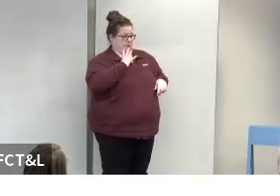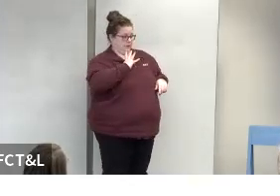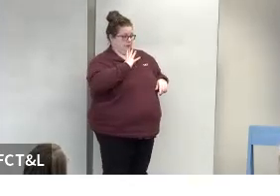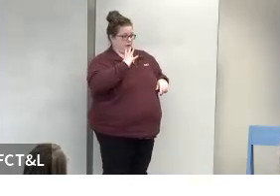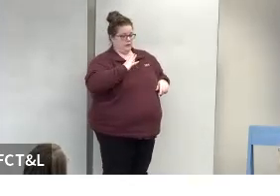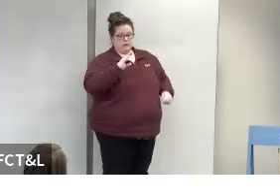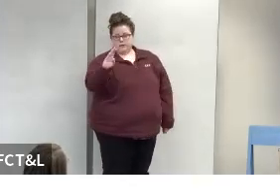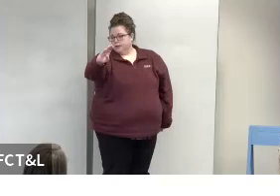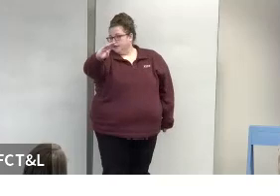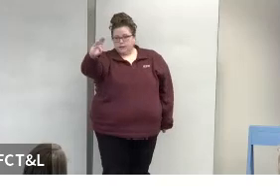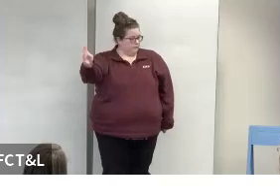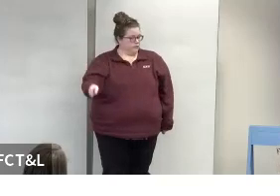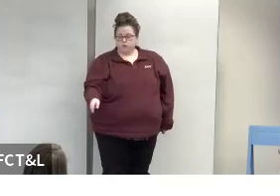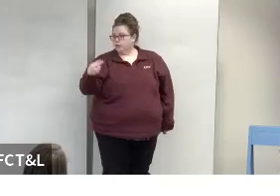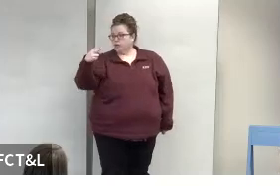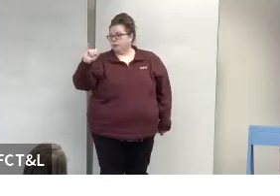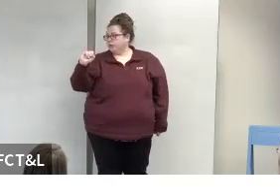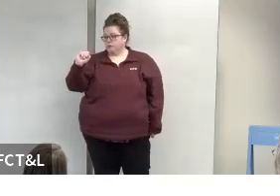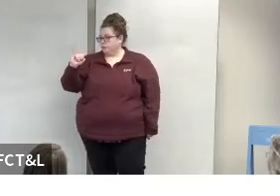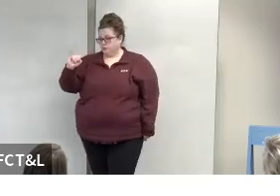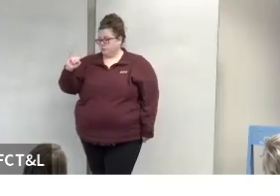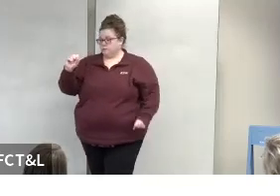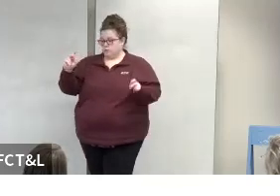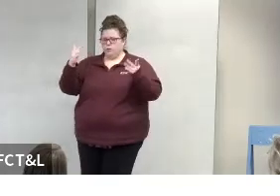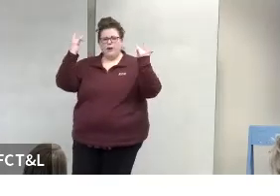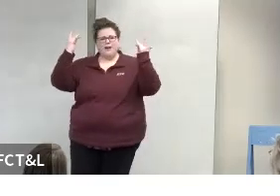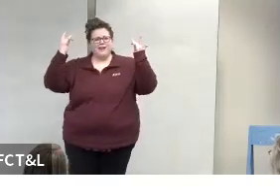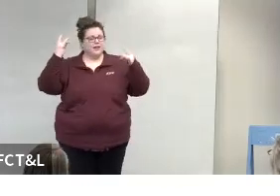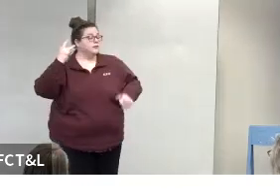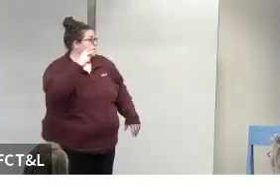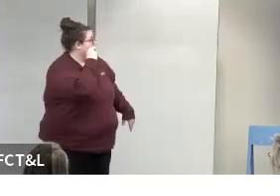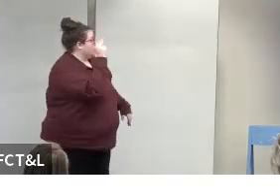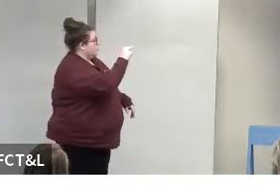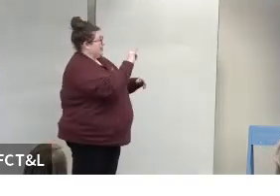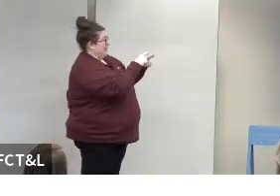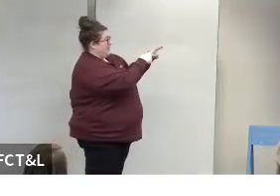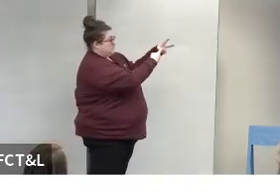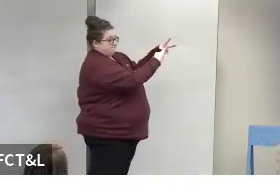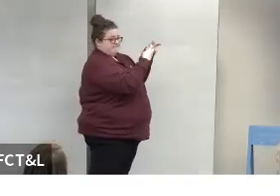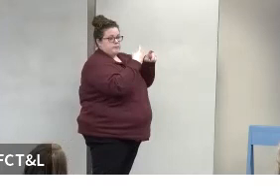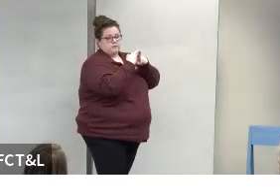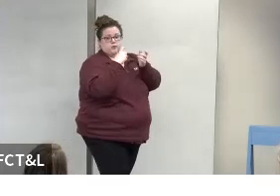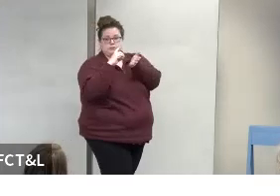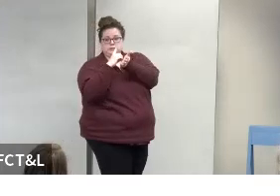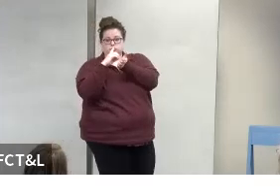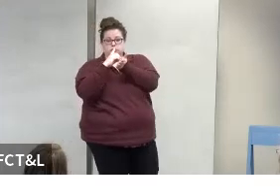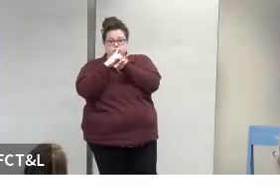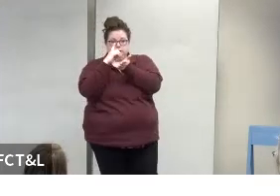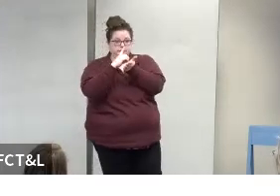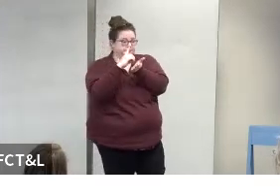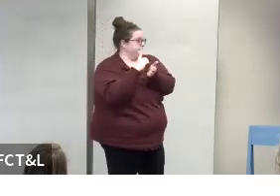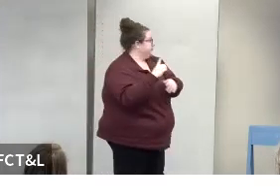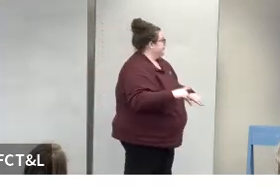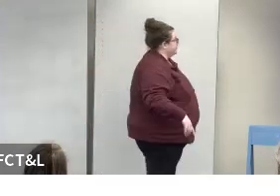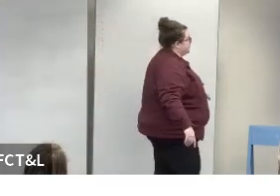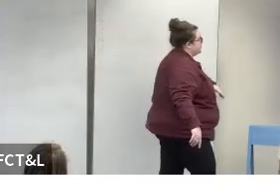someone deaf or hard of hearing is perfectly acceptable, but you never want to use the word hearing impaired. And the reason why is, and I've drawn